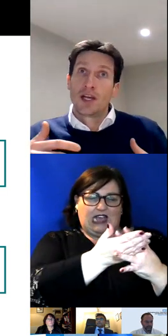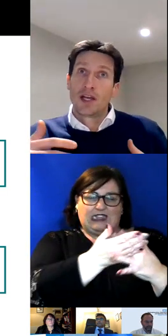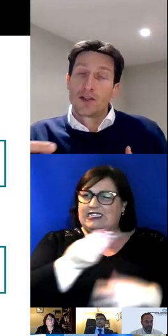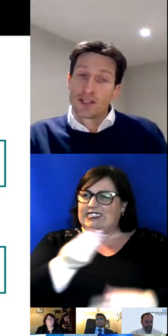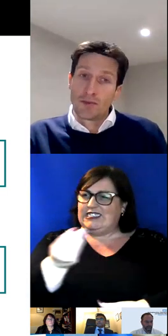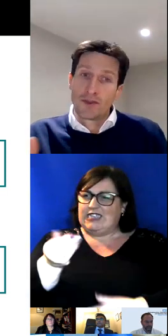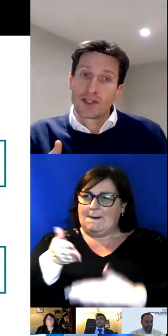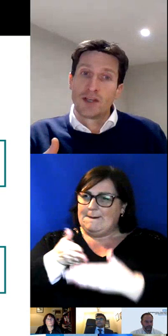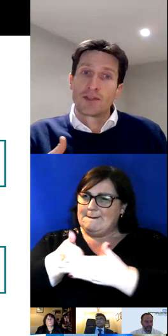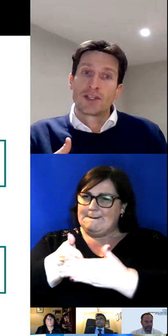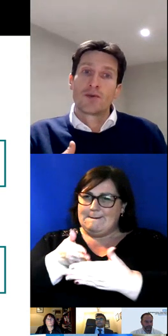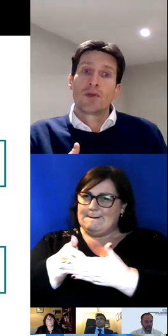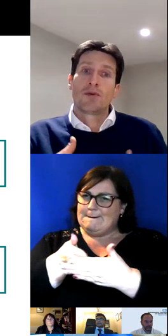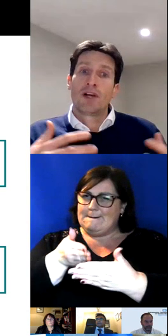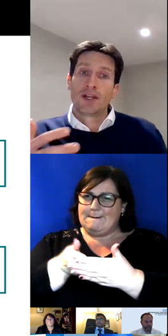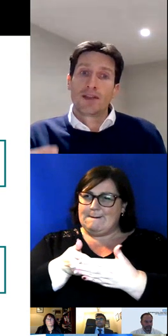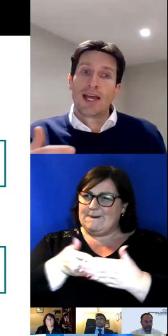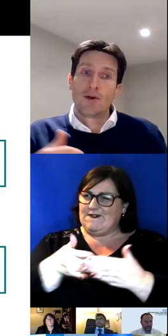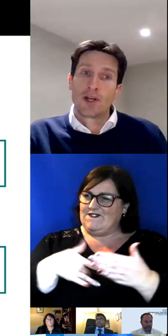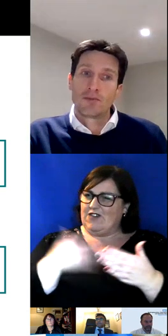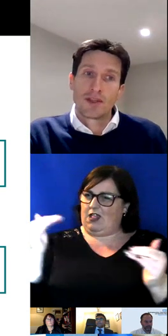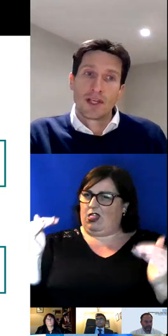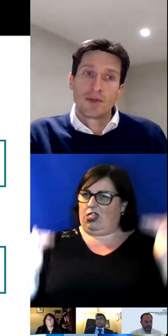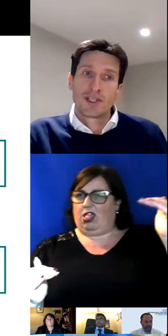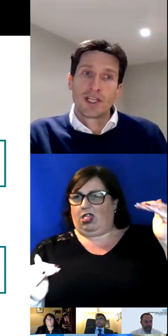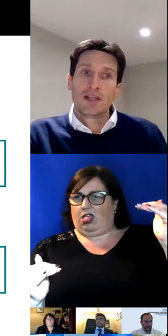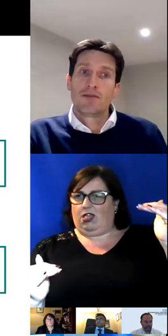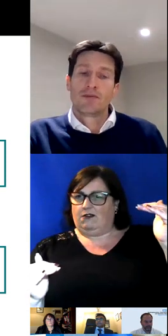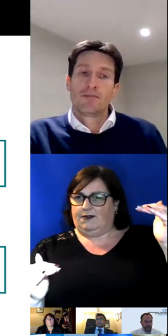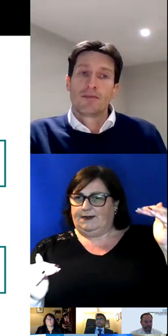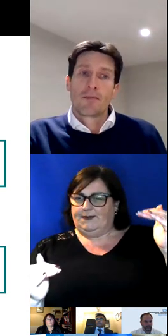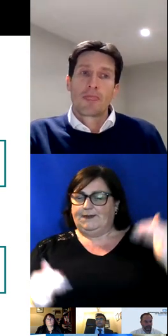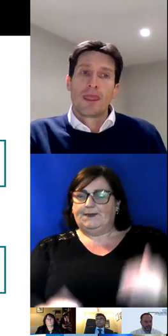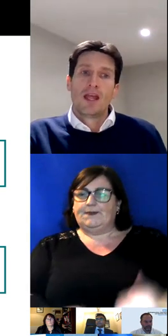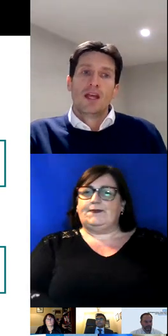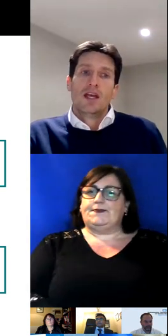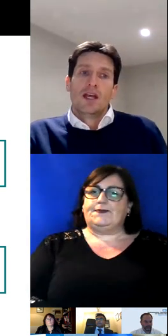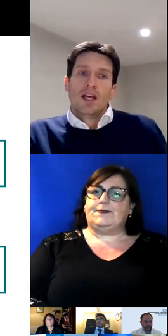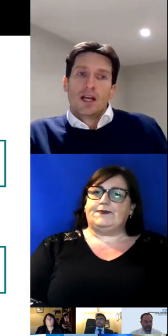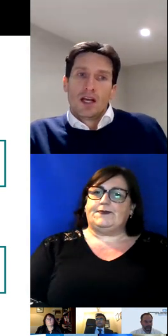experience some of the services that we provide and the outcomes that they receive.